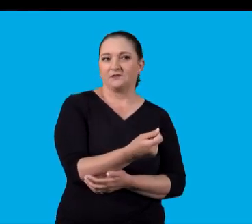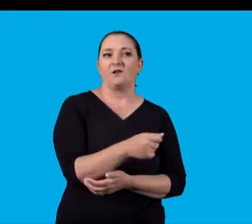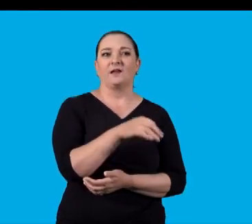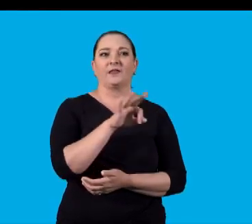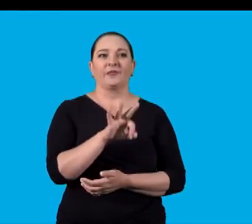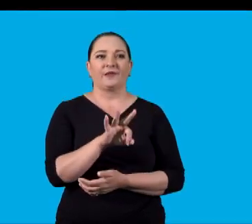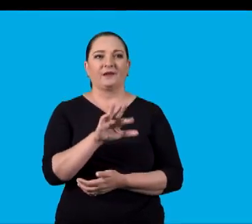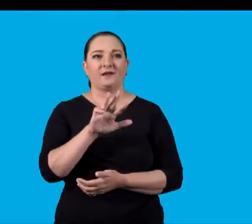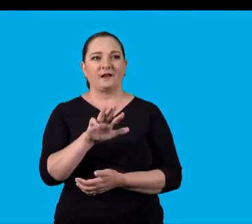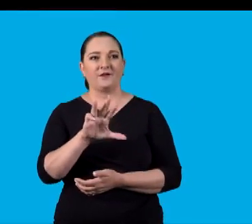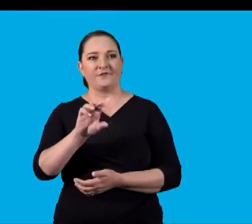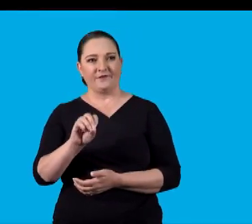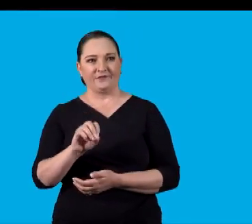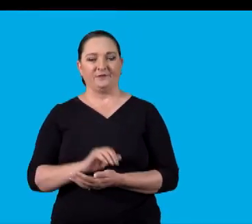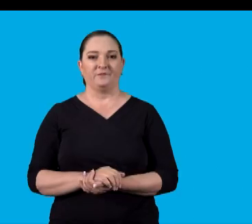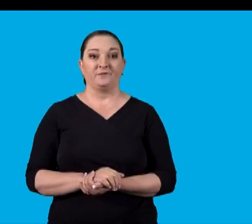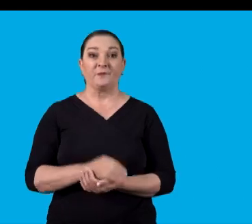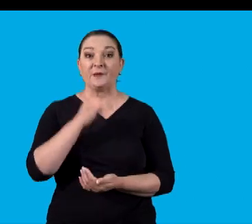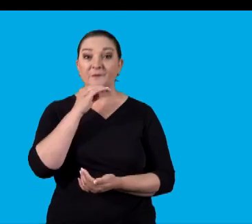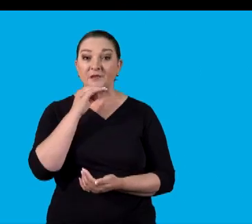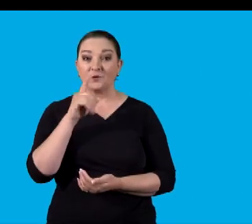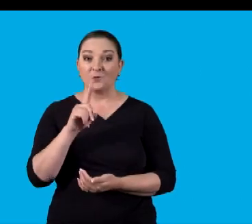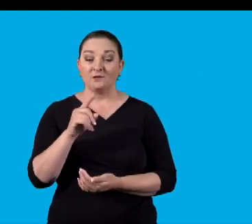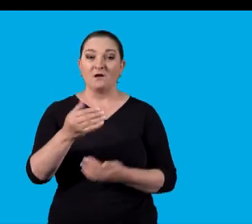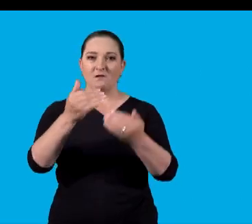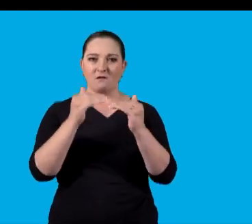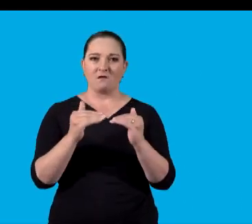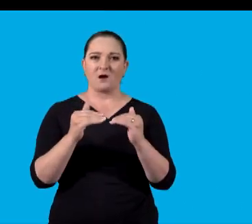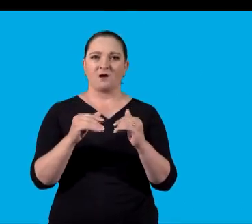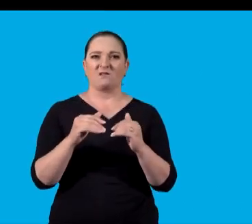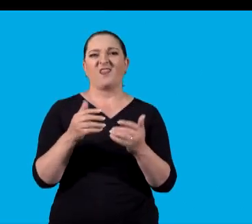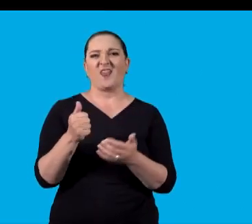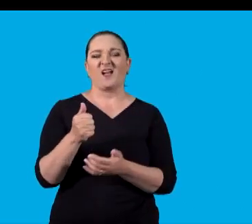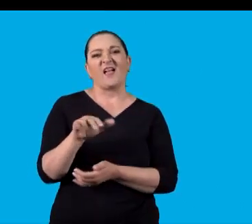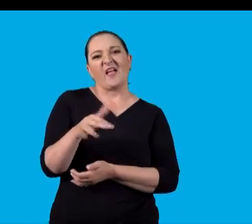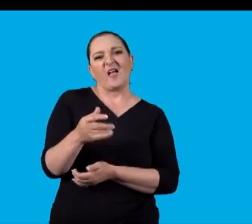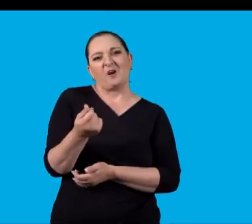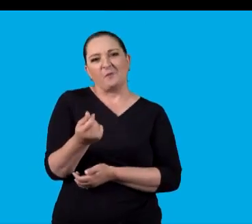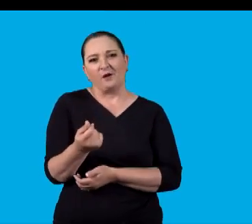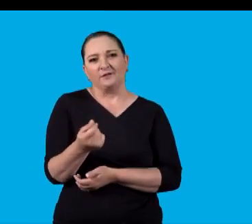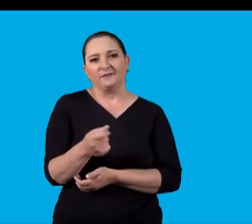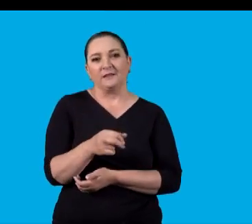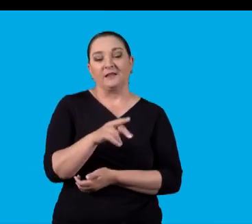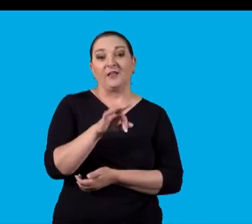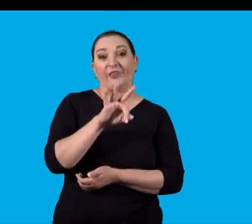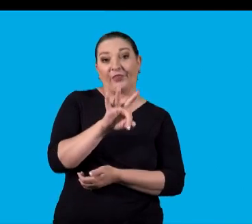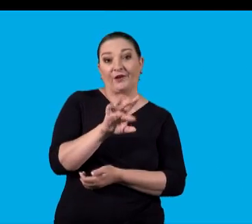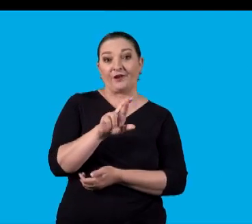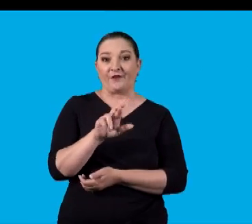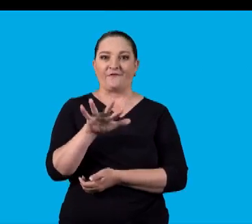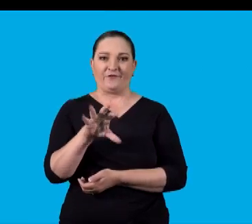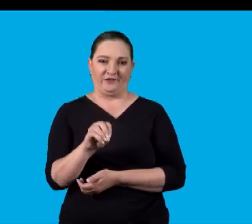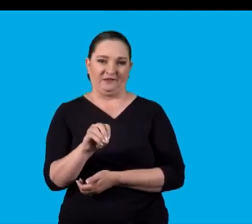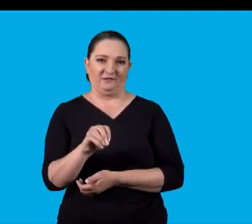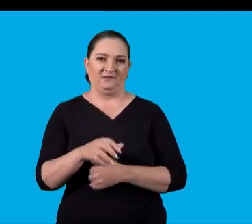give us now the average price of 3.50 Rand. That means at the bottom here, the